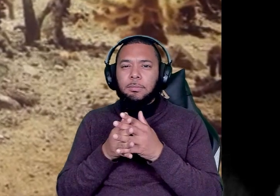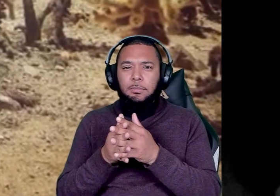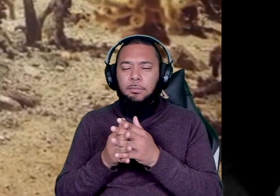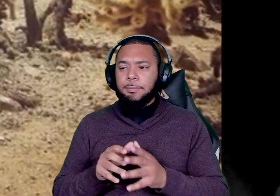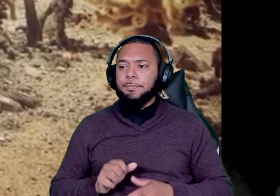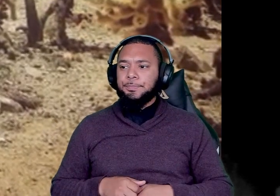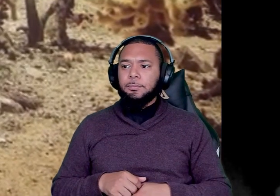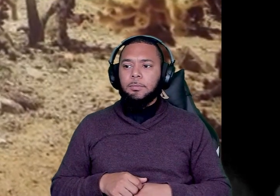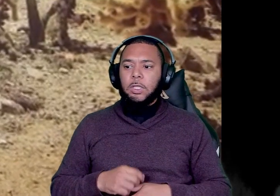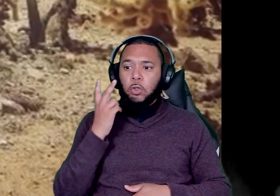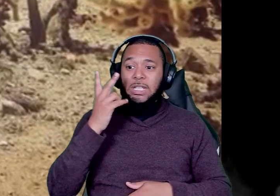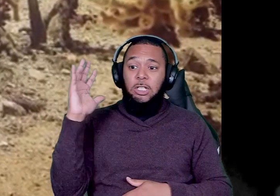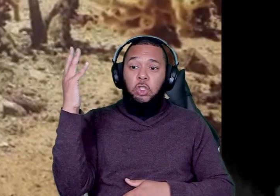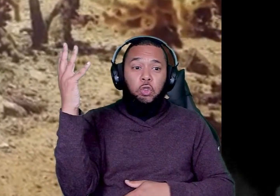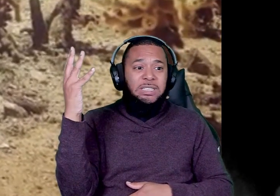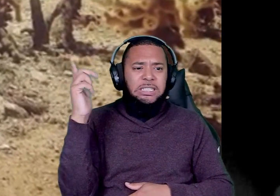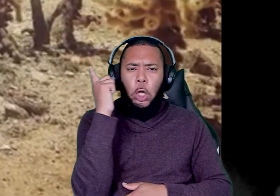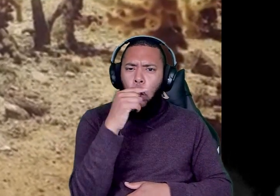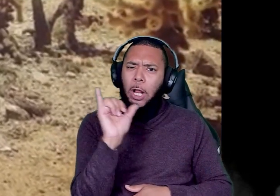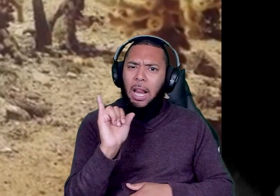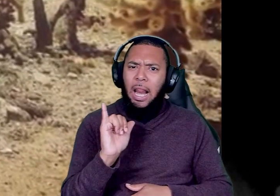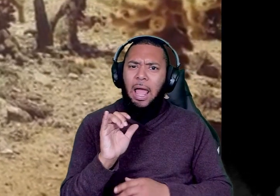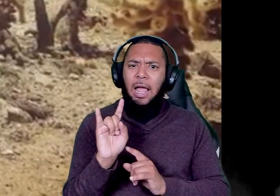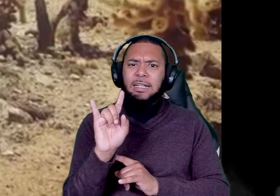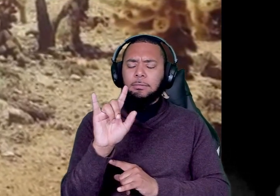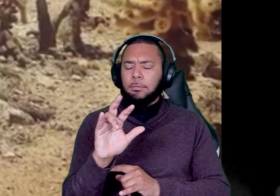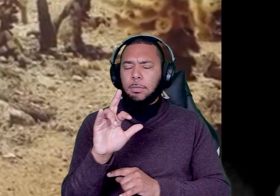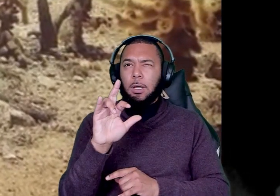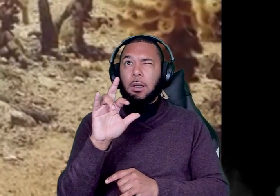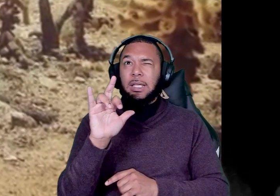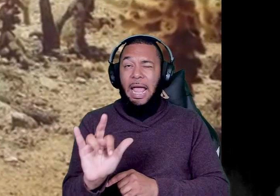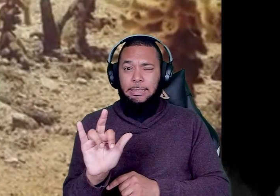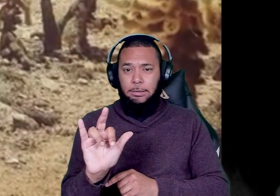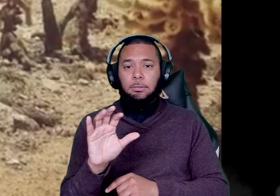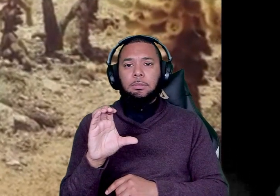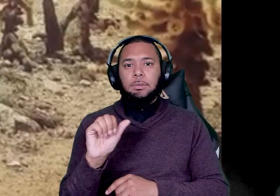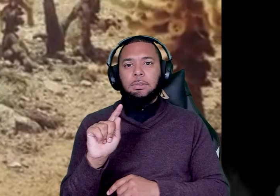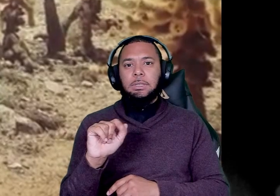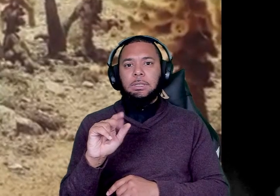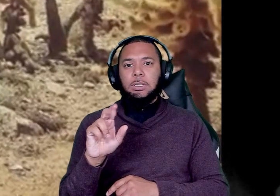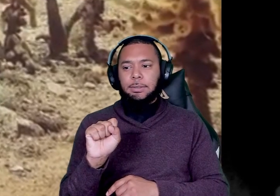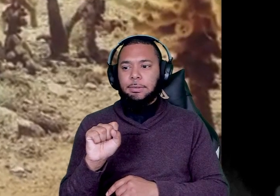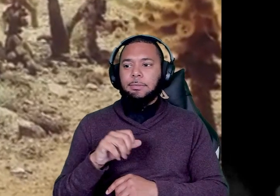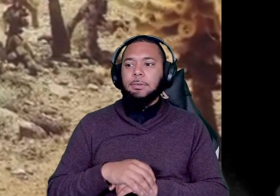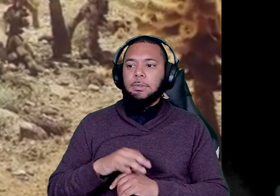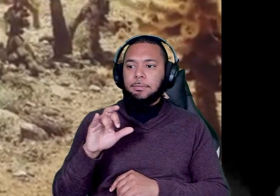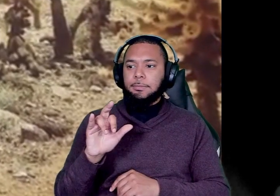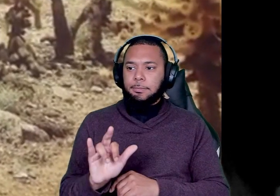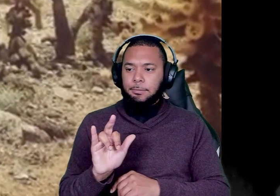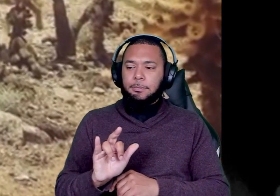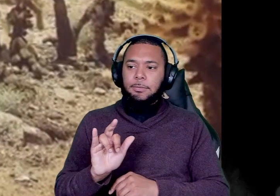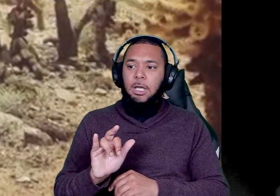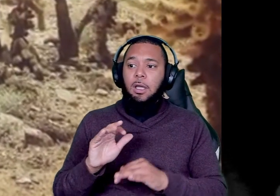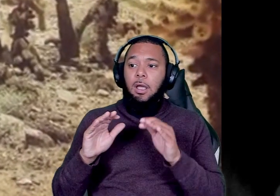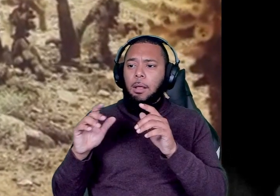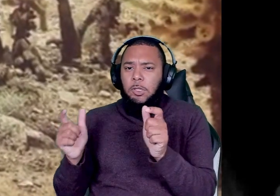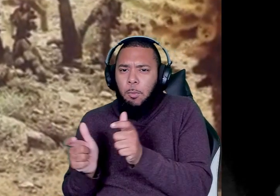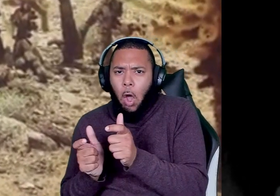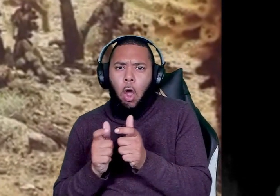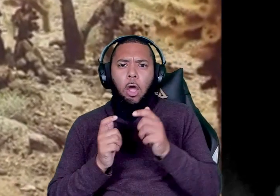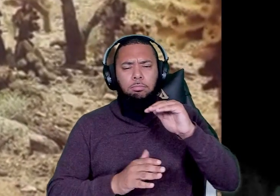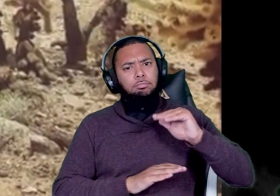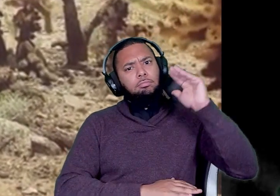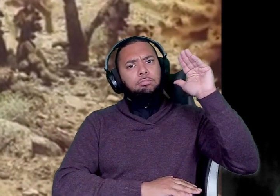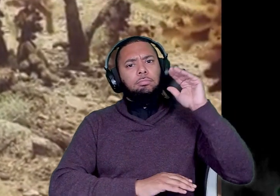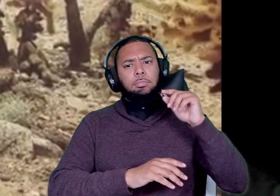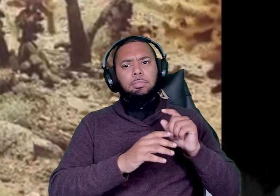trees in these areas are more like cacti. And cacti can range from very small cacti to very large cacti. They're not typically what we